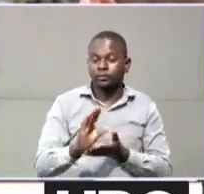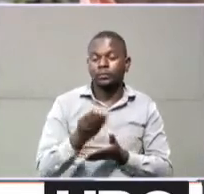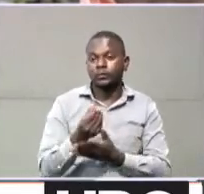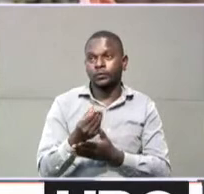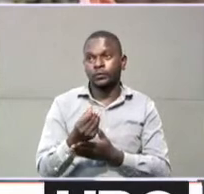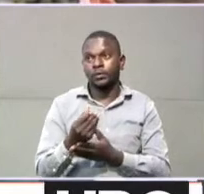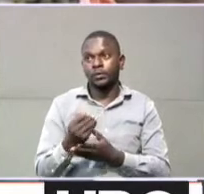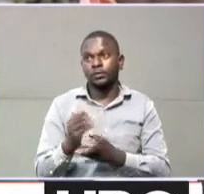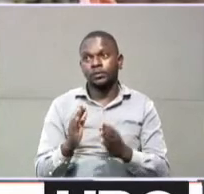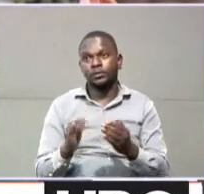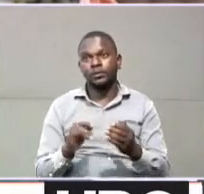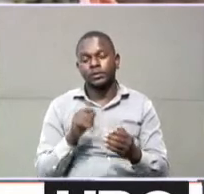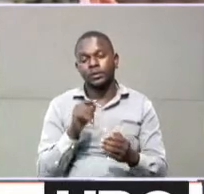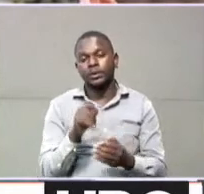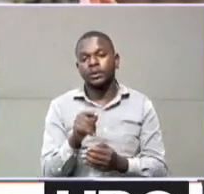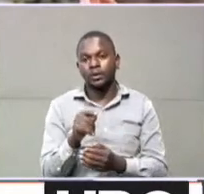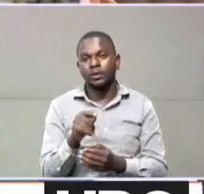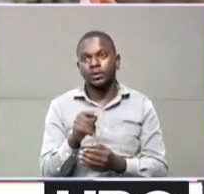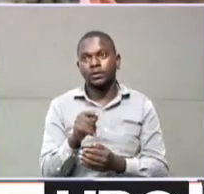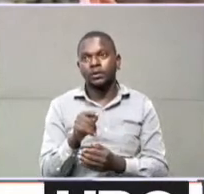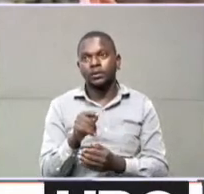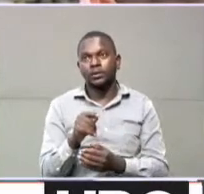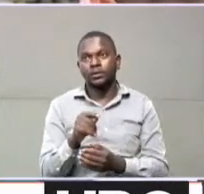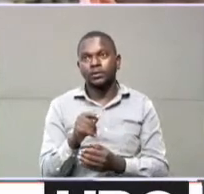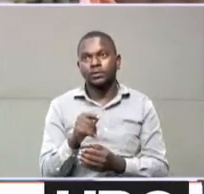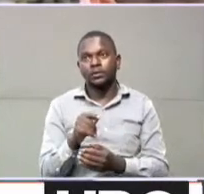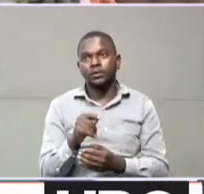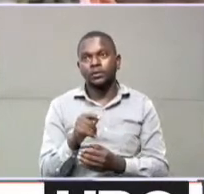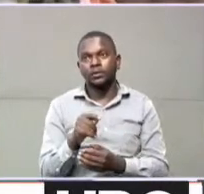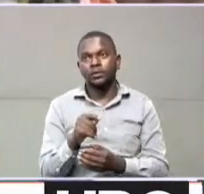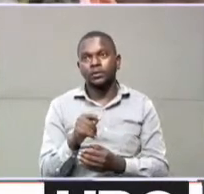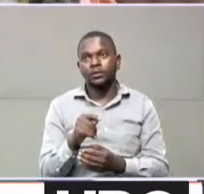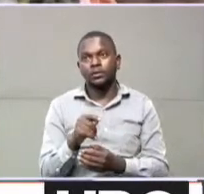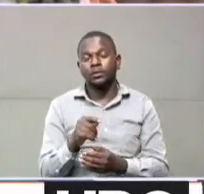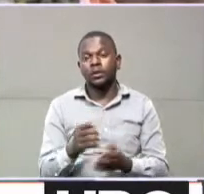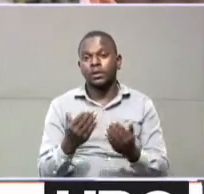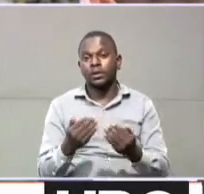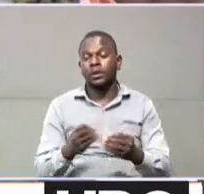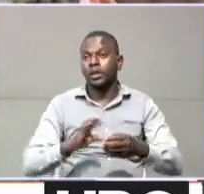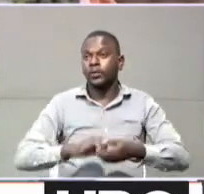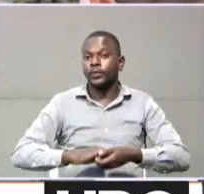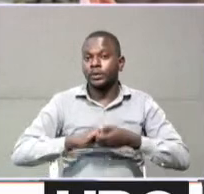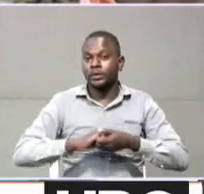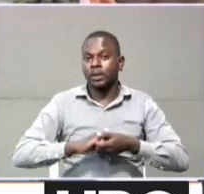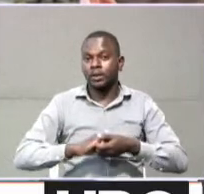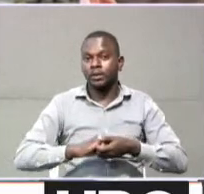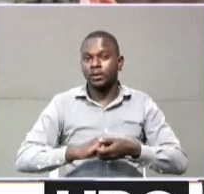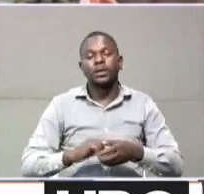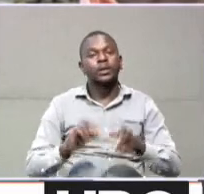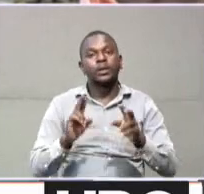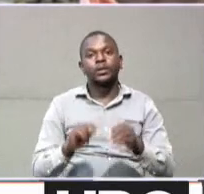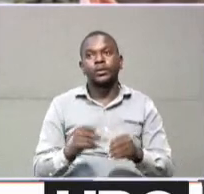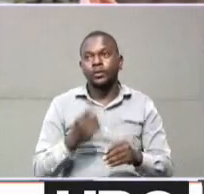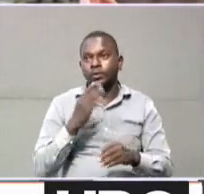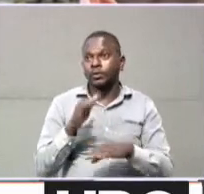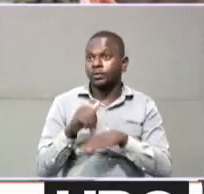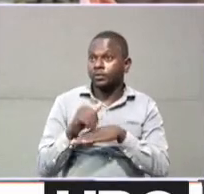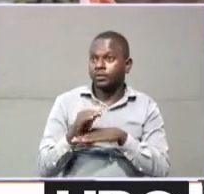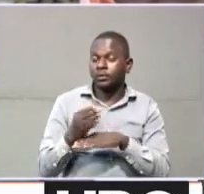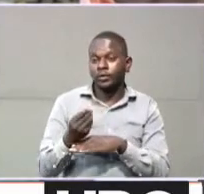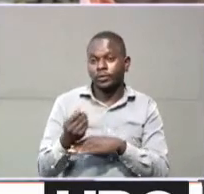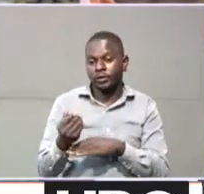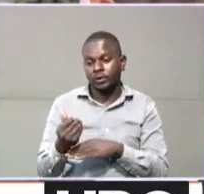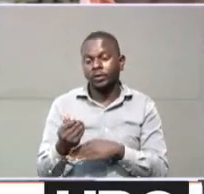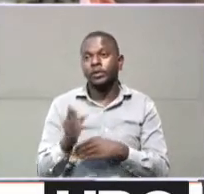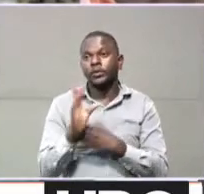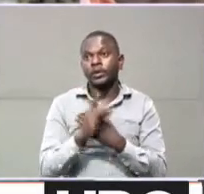money to uh to this to these now to the circles we are not going to send the money to the districts